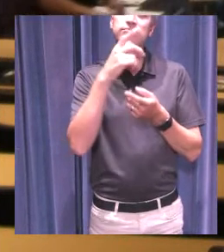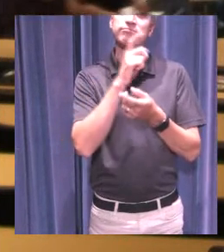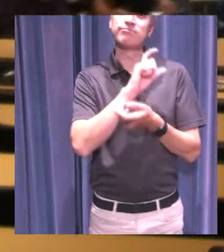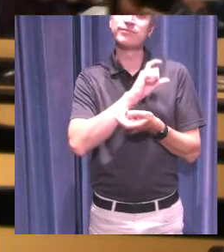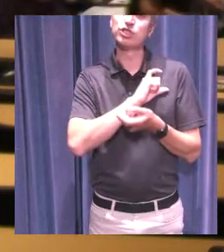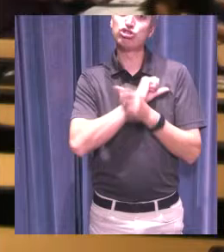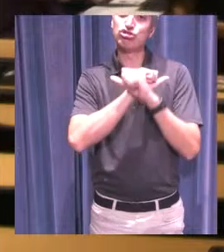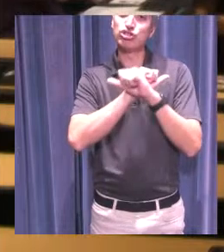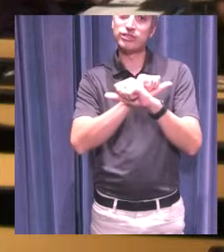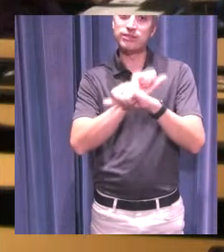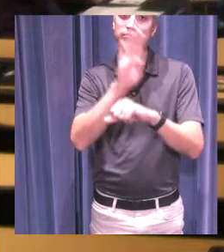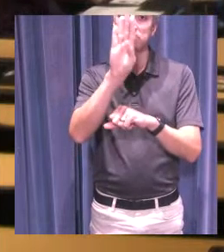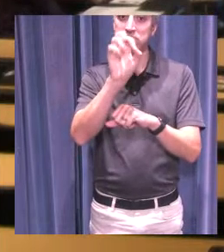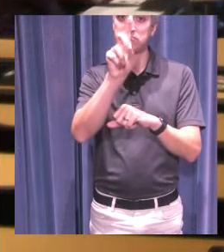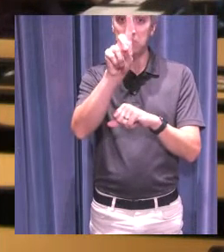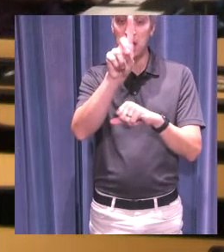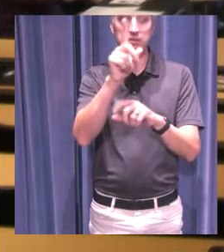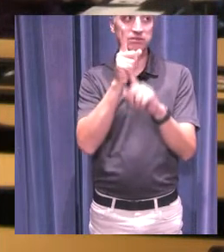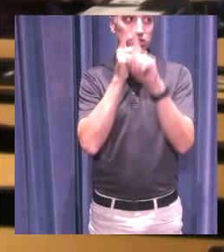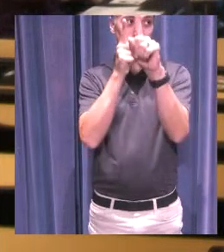initiative.